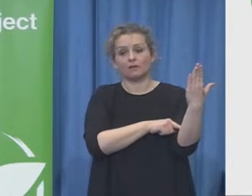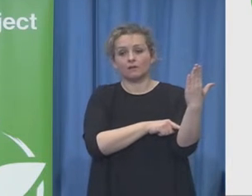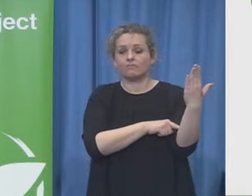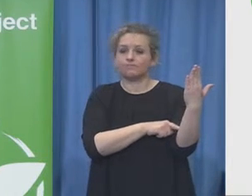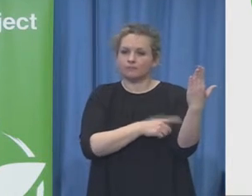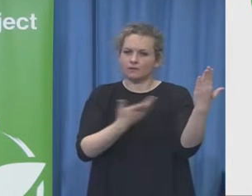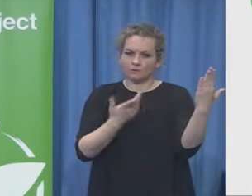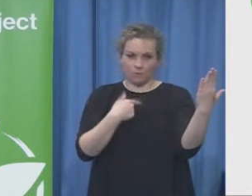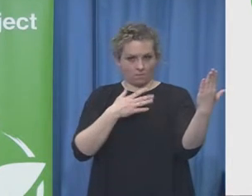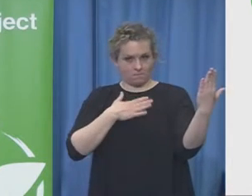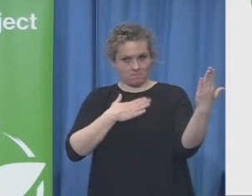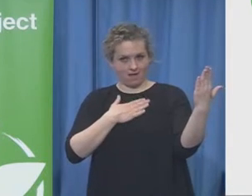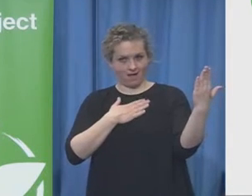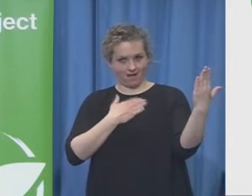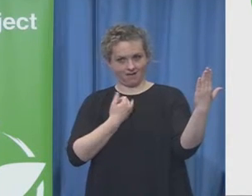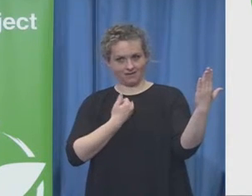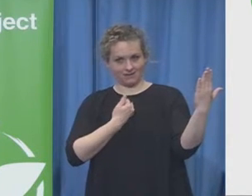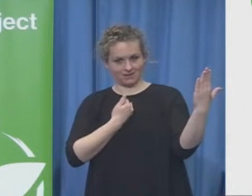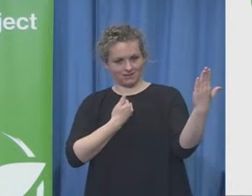sustainable change.